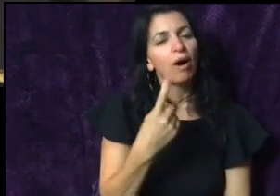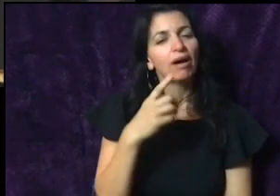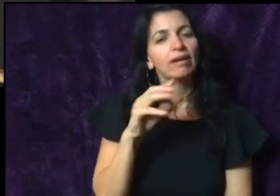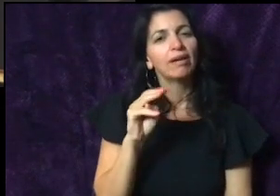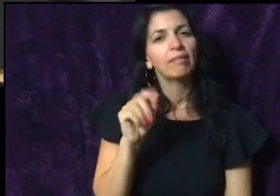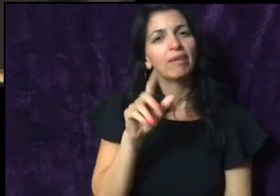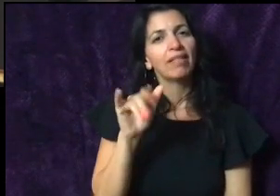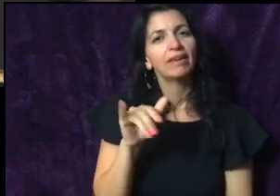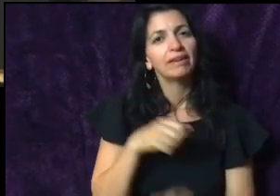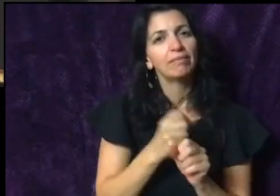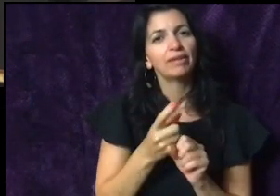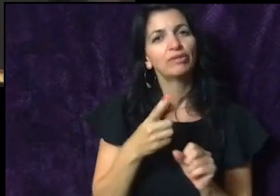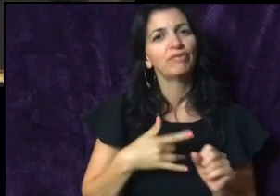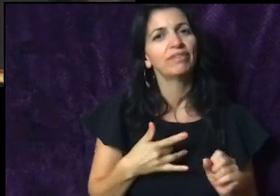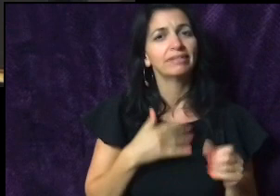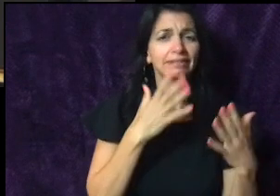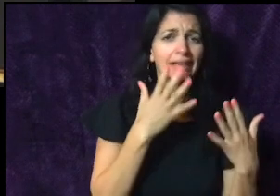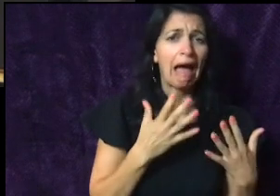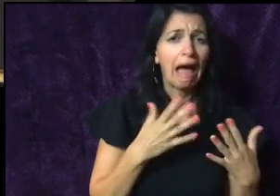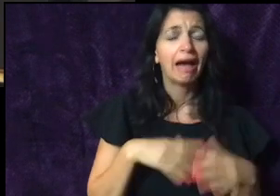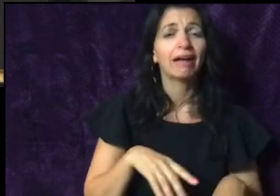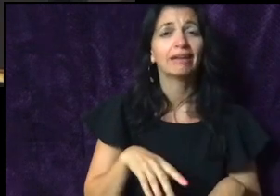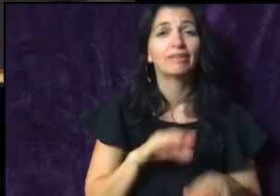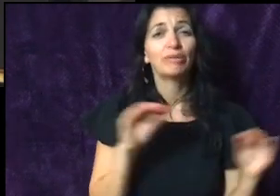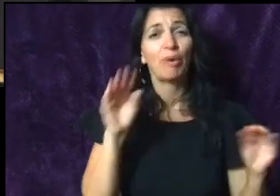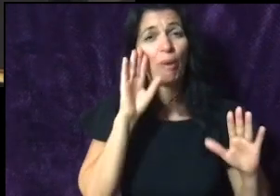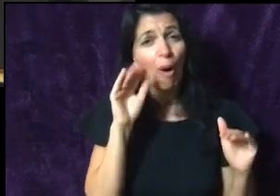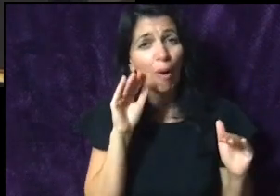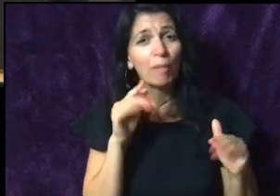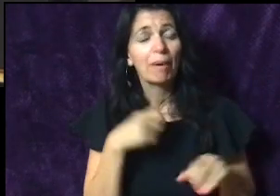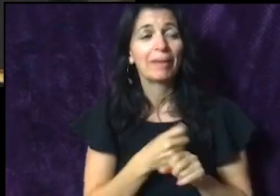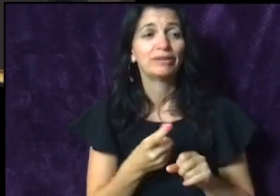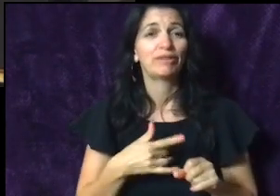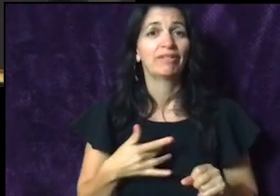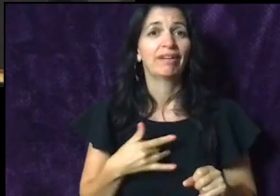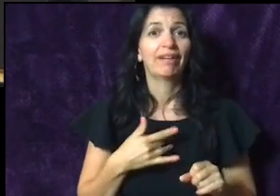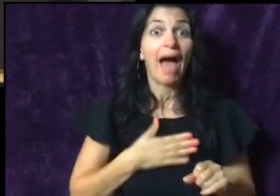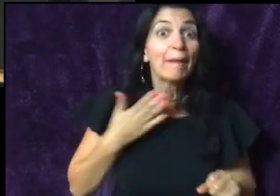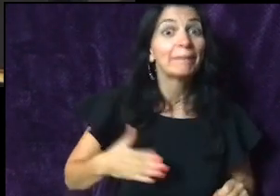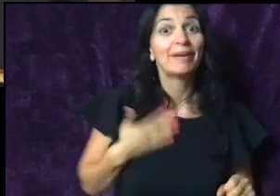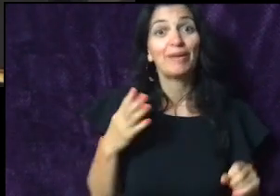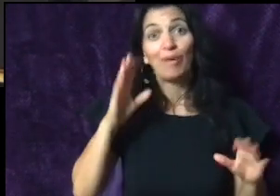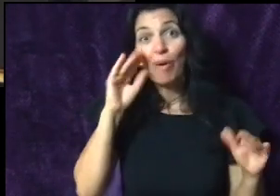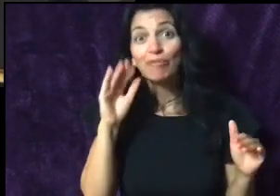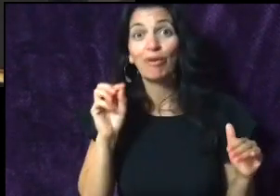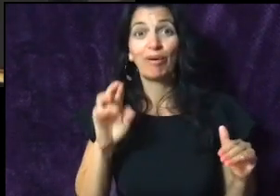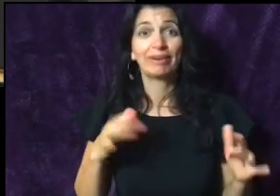sad or hopeless and the other melody makes you feel happy or hopeful or excited?